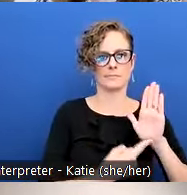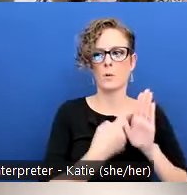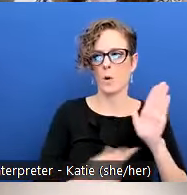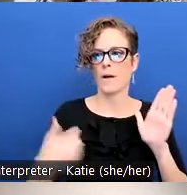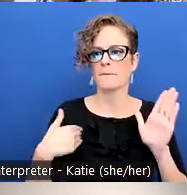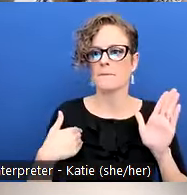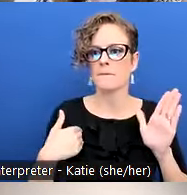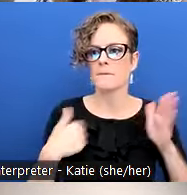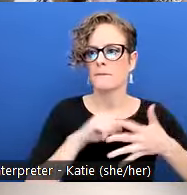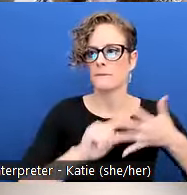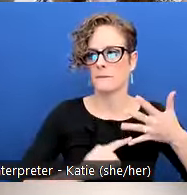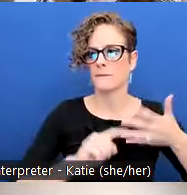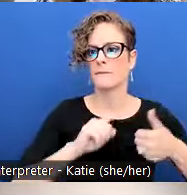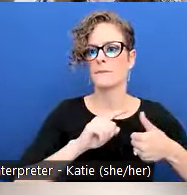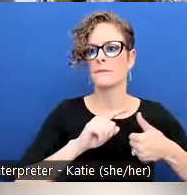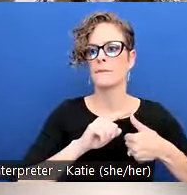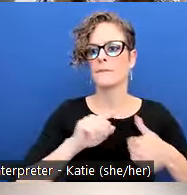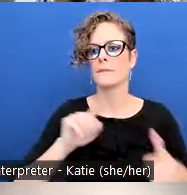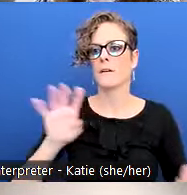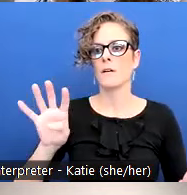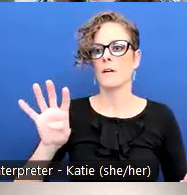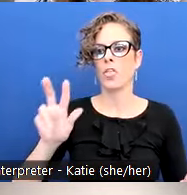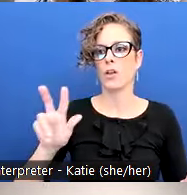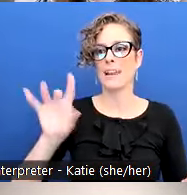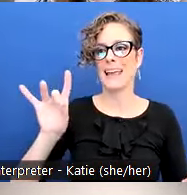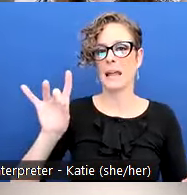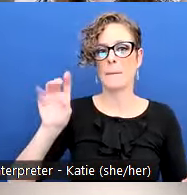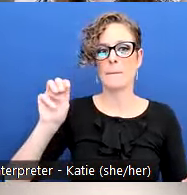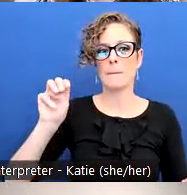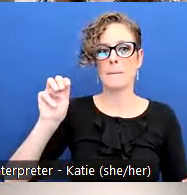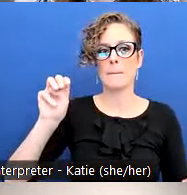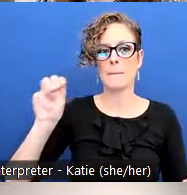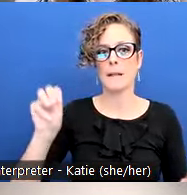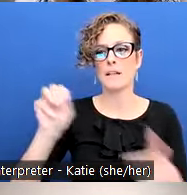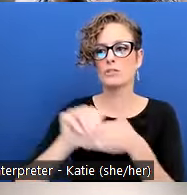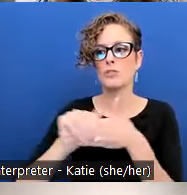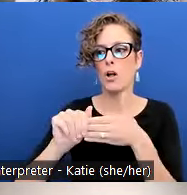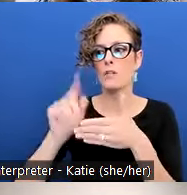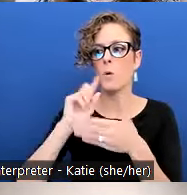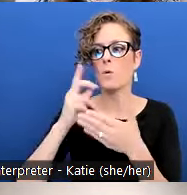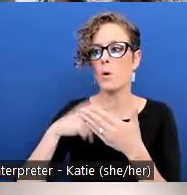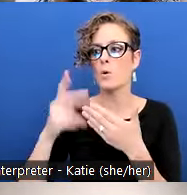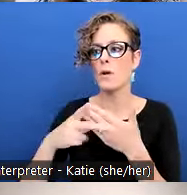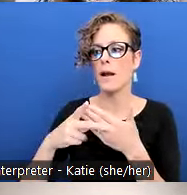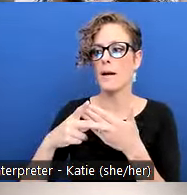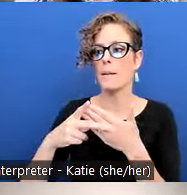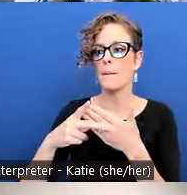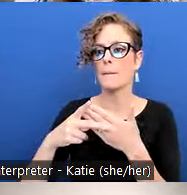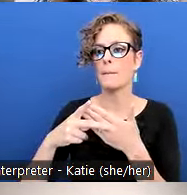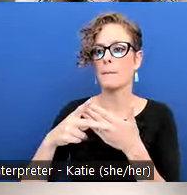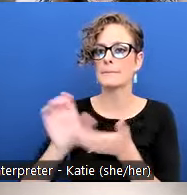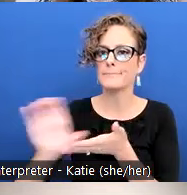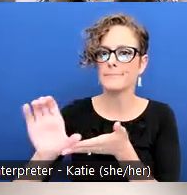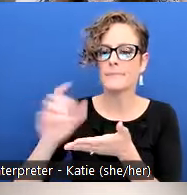which secured another $48 million for programs that work with survivors and